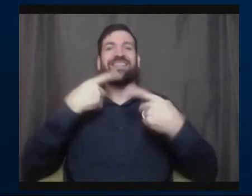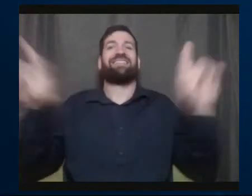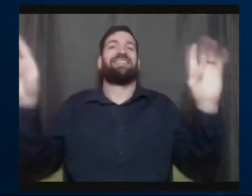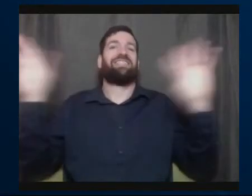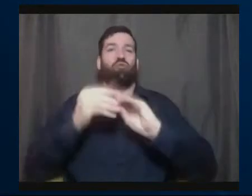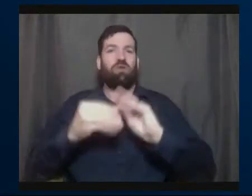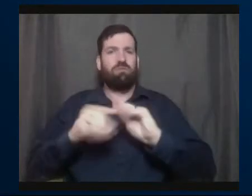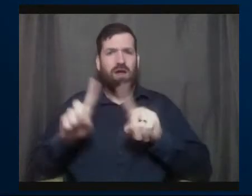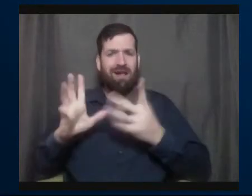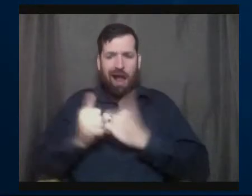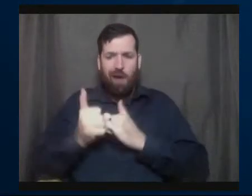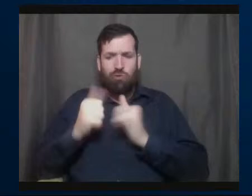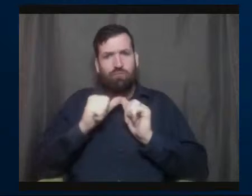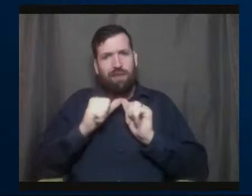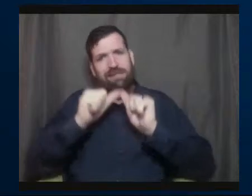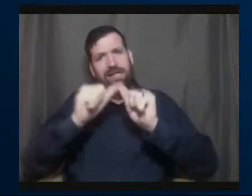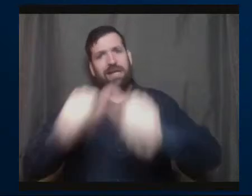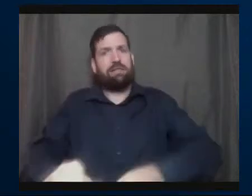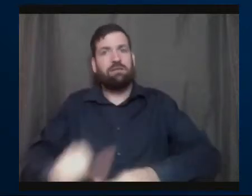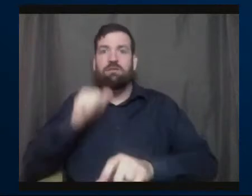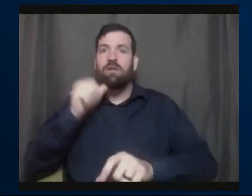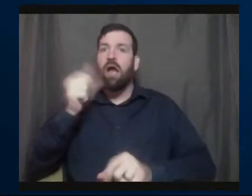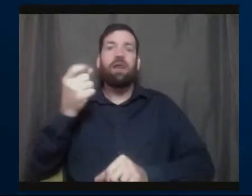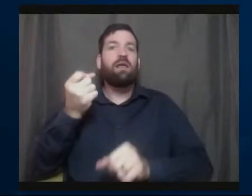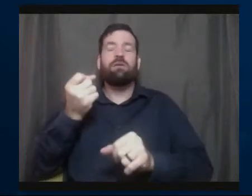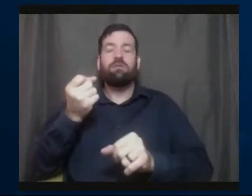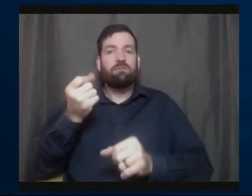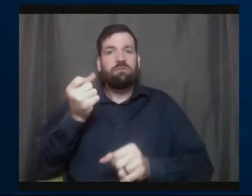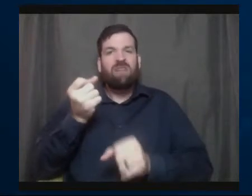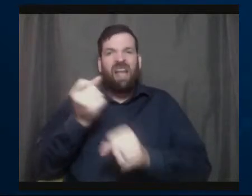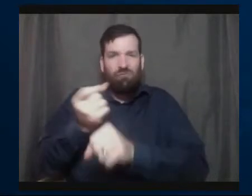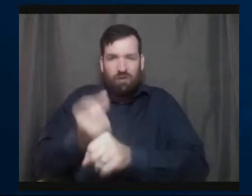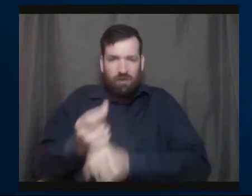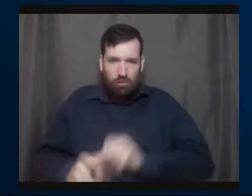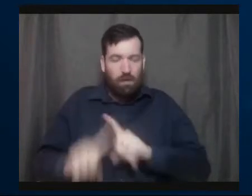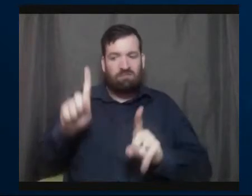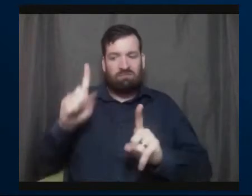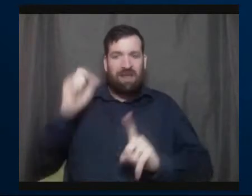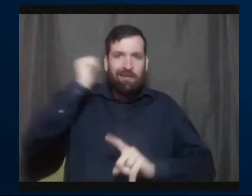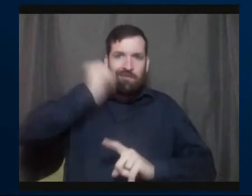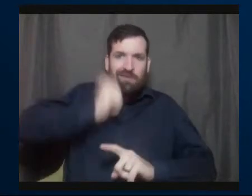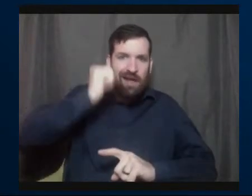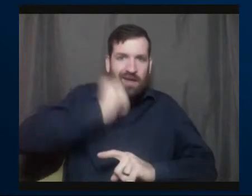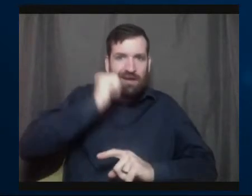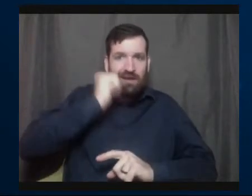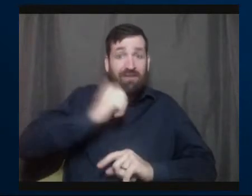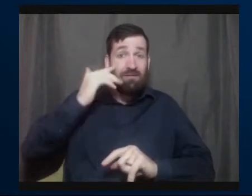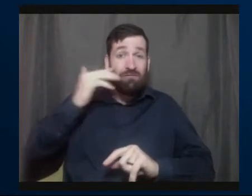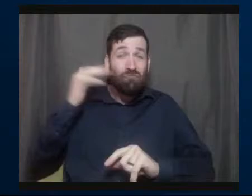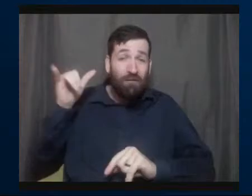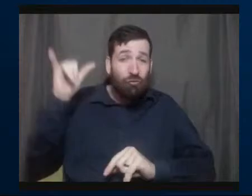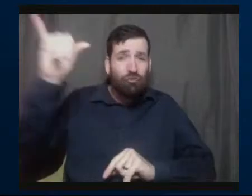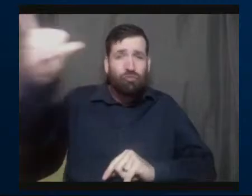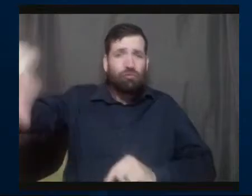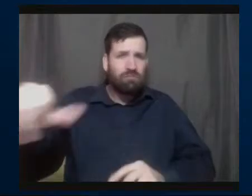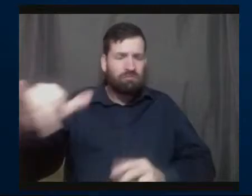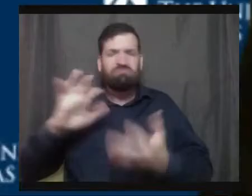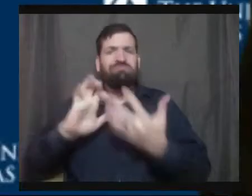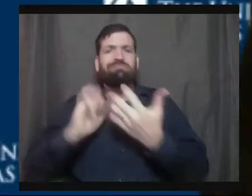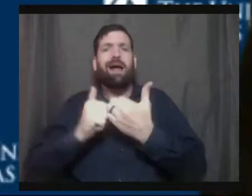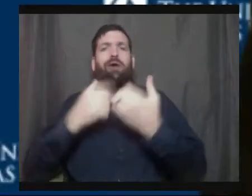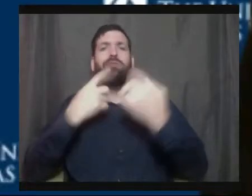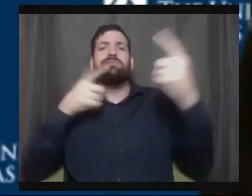success? Not just year to year, but day to day, over a lifetime. It's a lot of work. What makes for a success story?